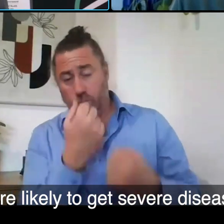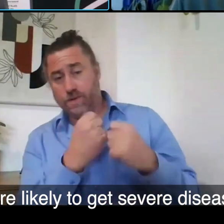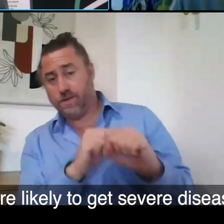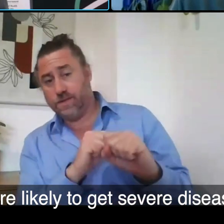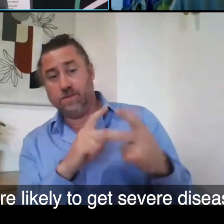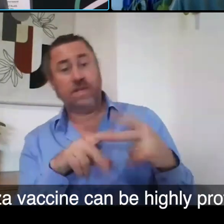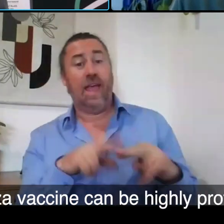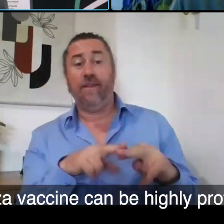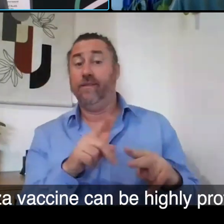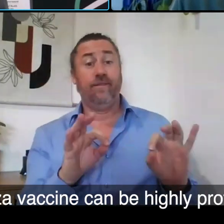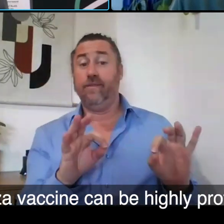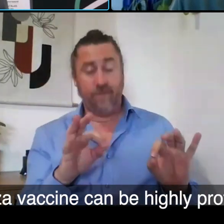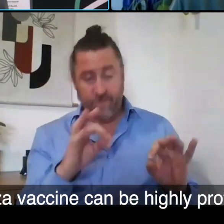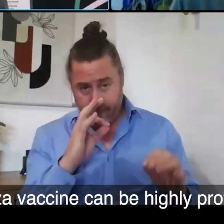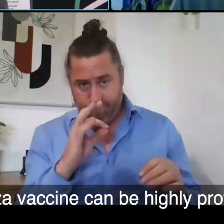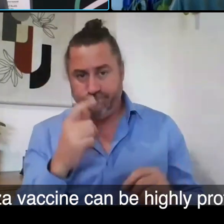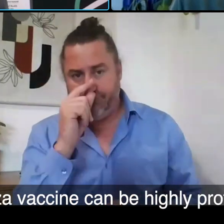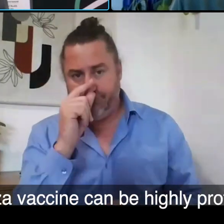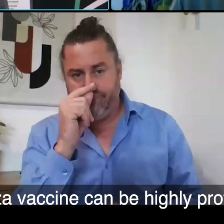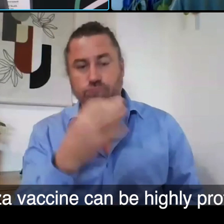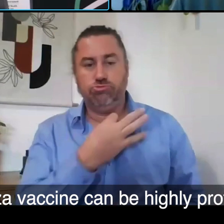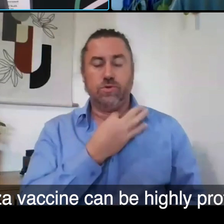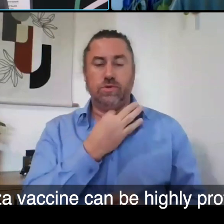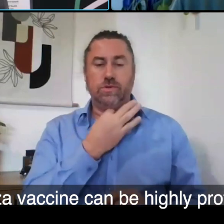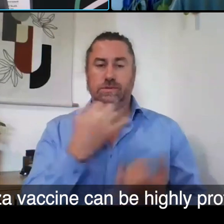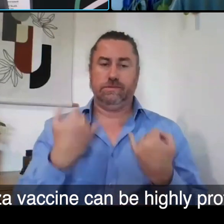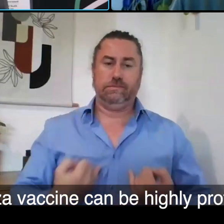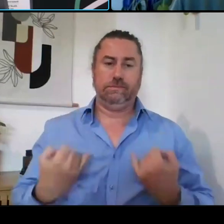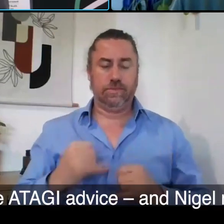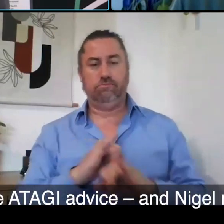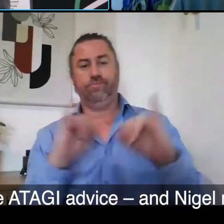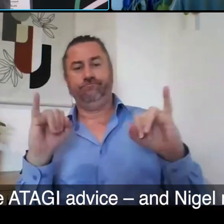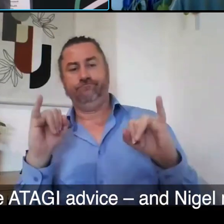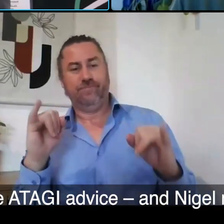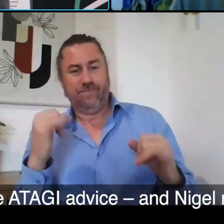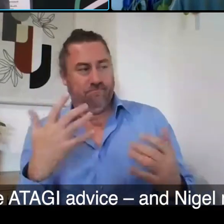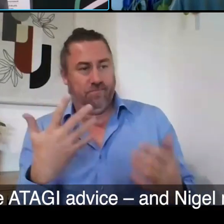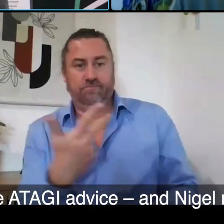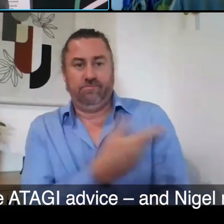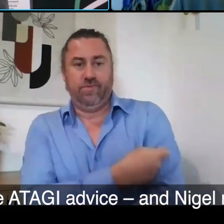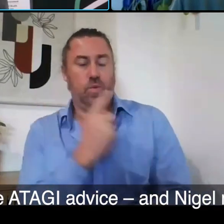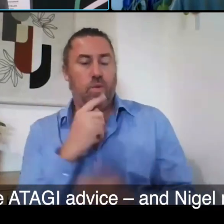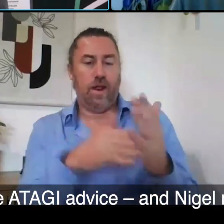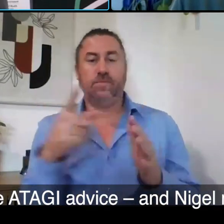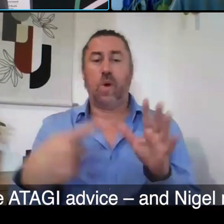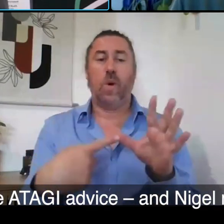severe disease, where influenza vaccine can be highly protective. Of course, the ATAGI advice,